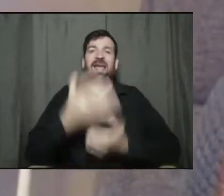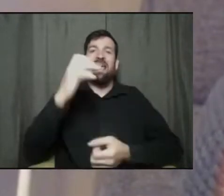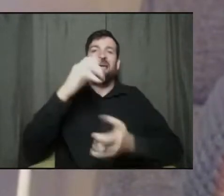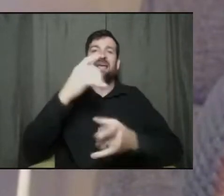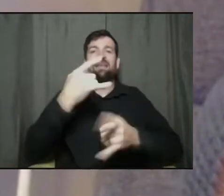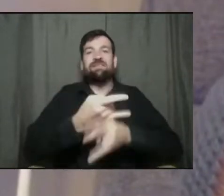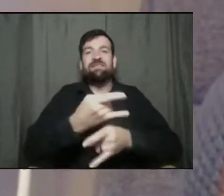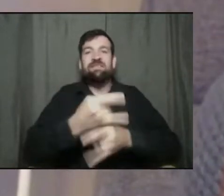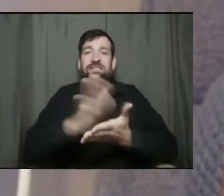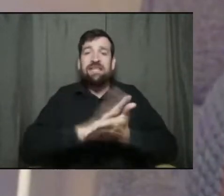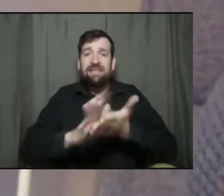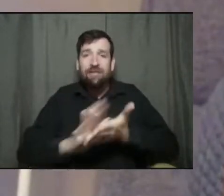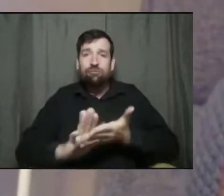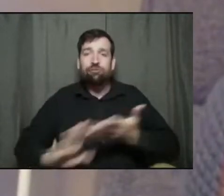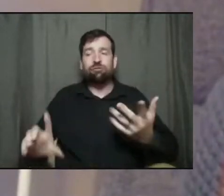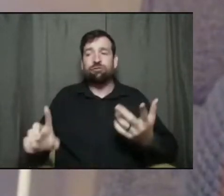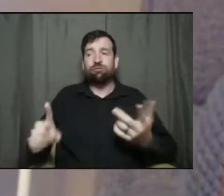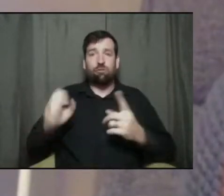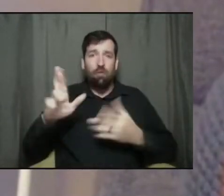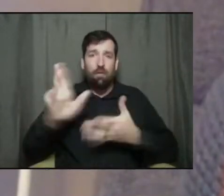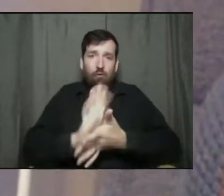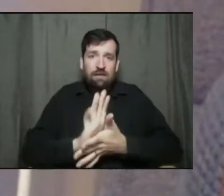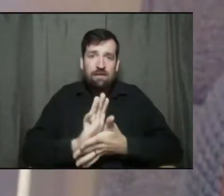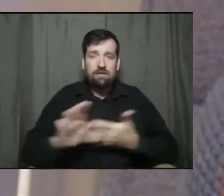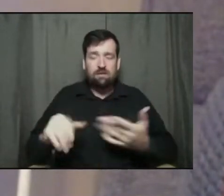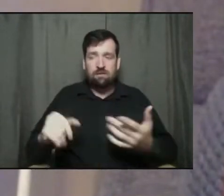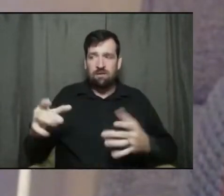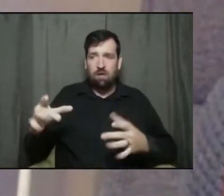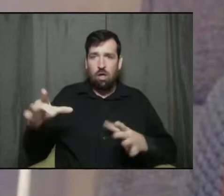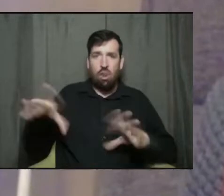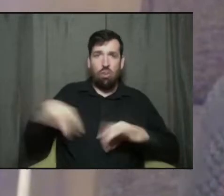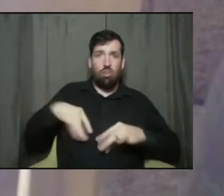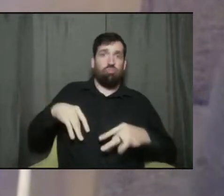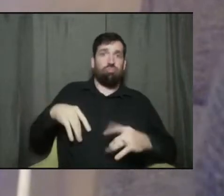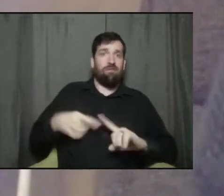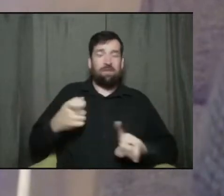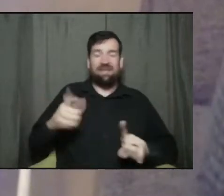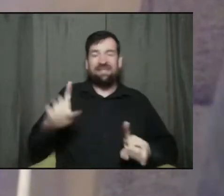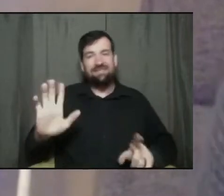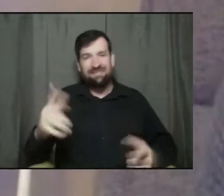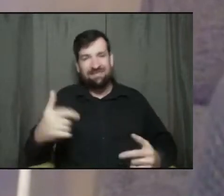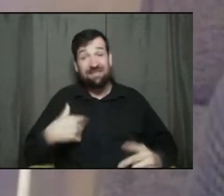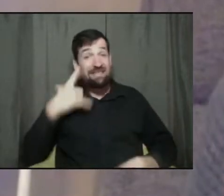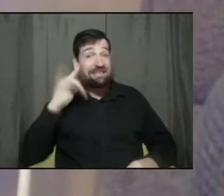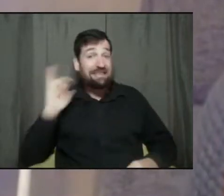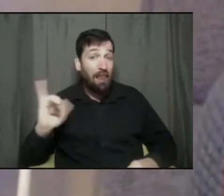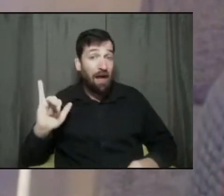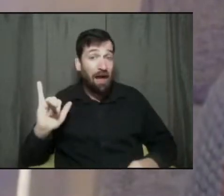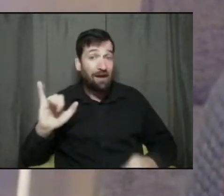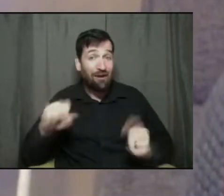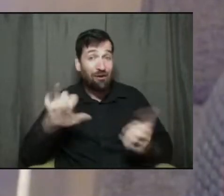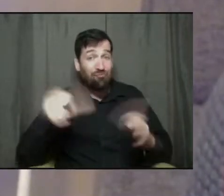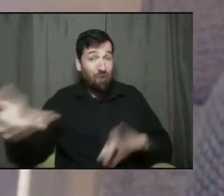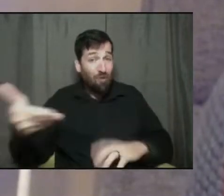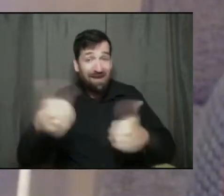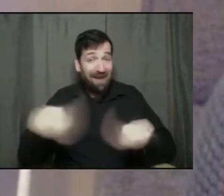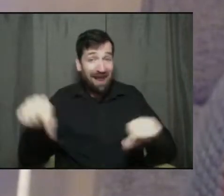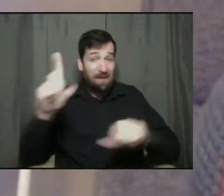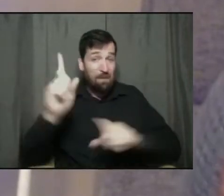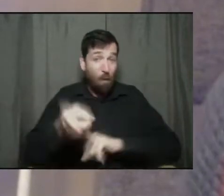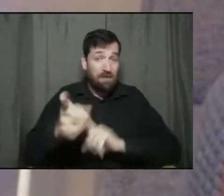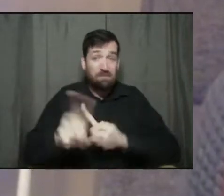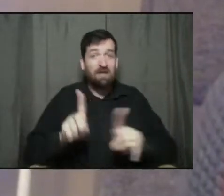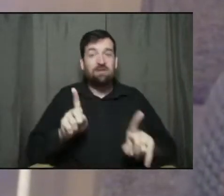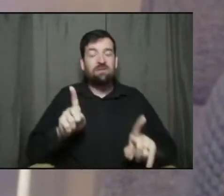they're going to catch something from me when really you're not going to catch anything. But I sound like I could croak any minute. But it's